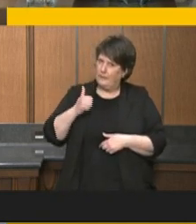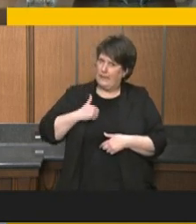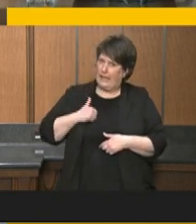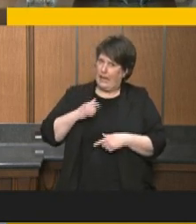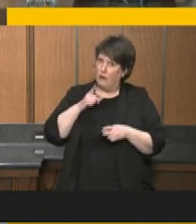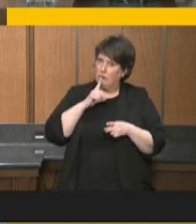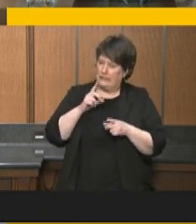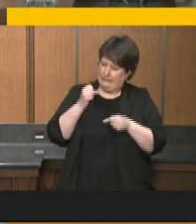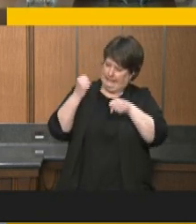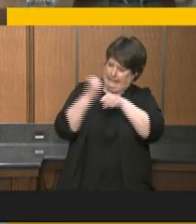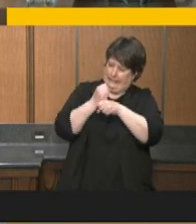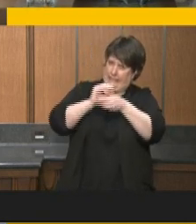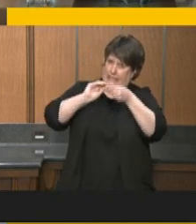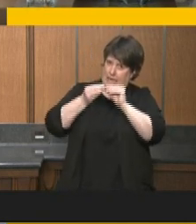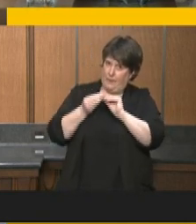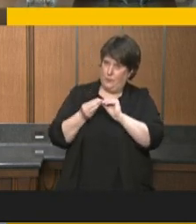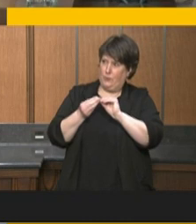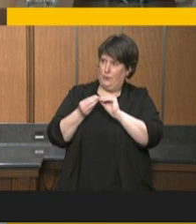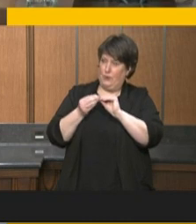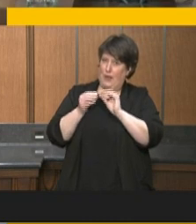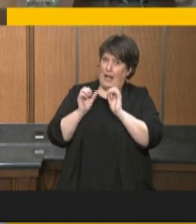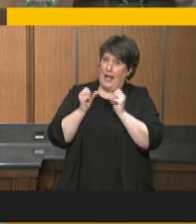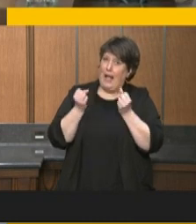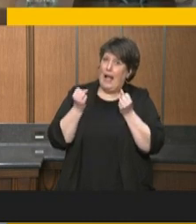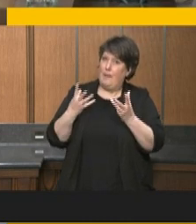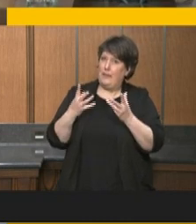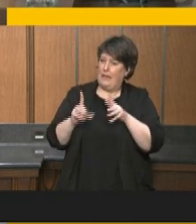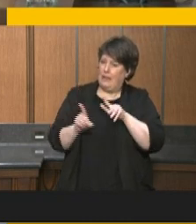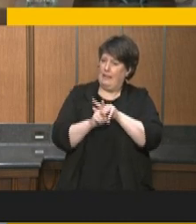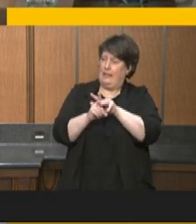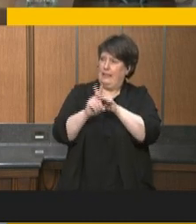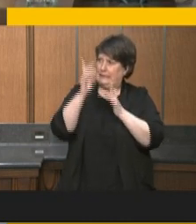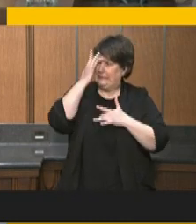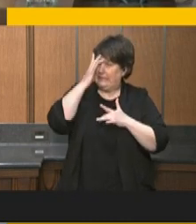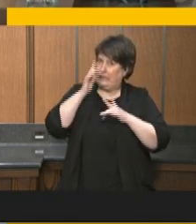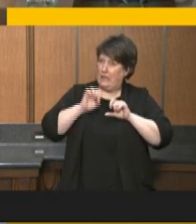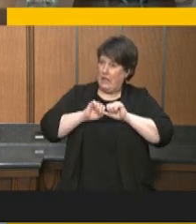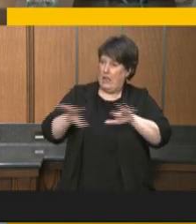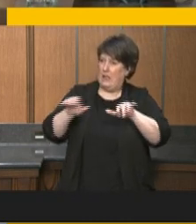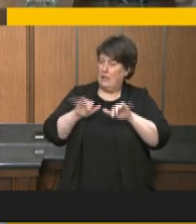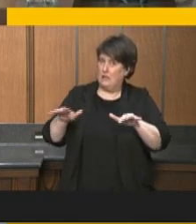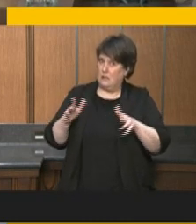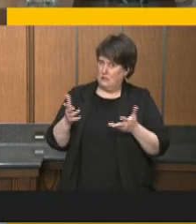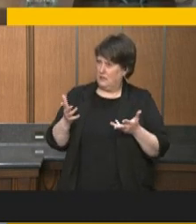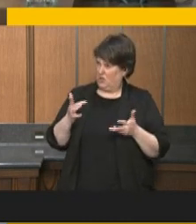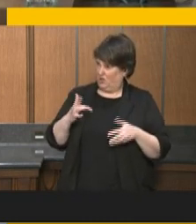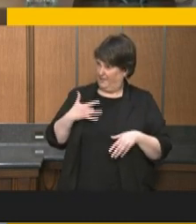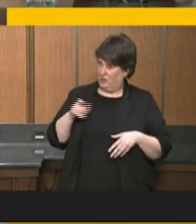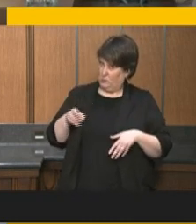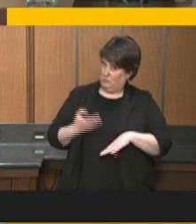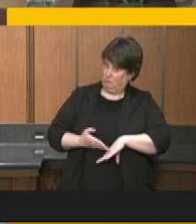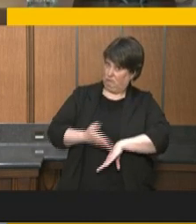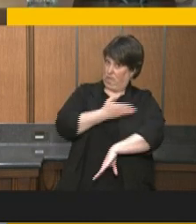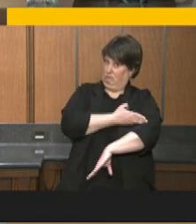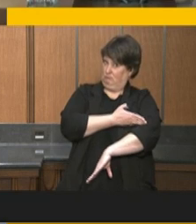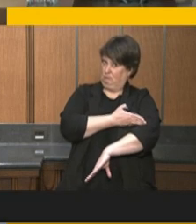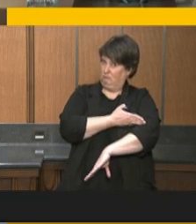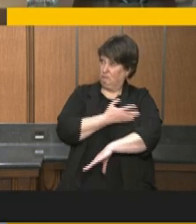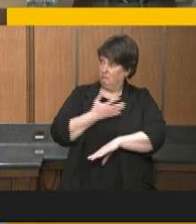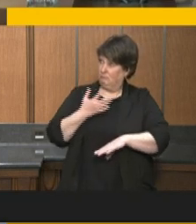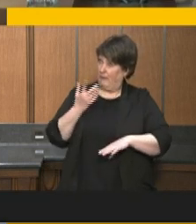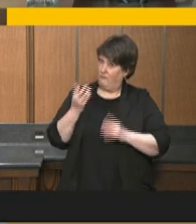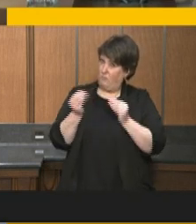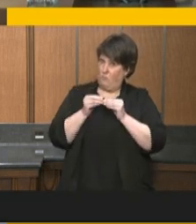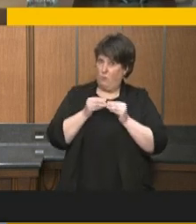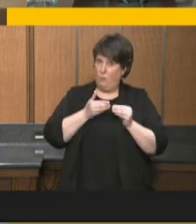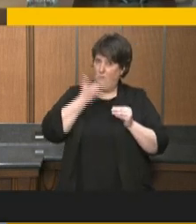data about the new transmissions. It's leaving that to the provinces. I'm wondering if you think changes need to be made going forward to sort of communicate more effectively